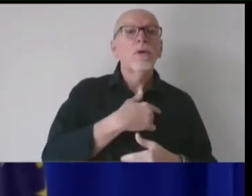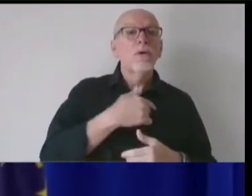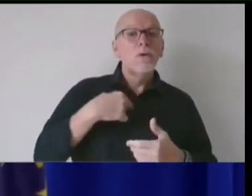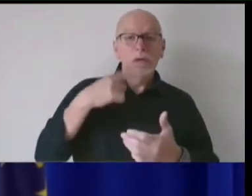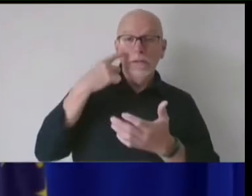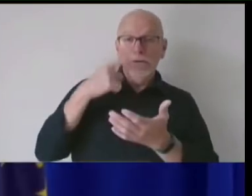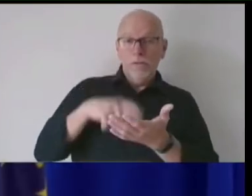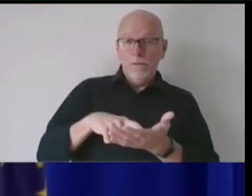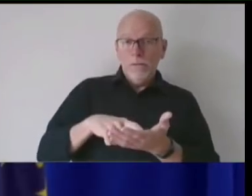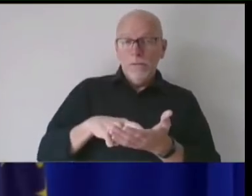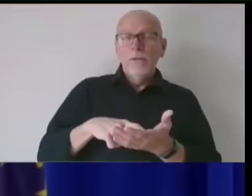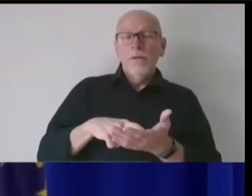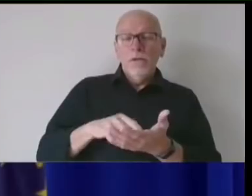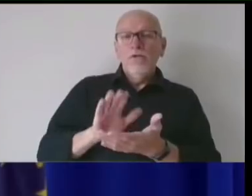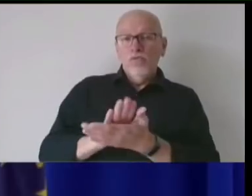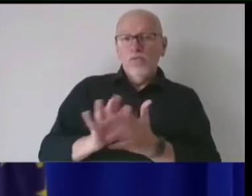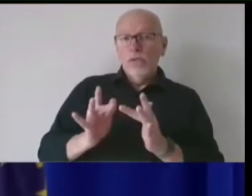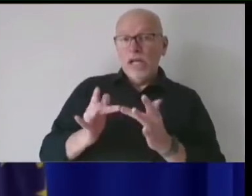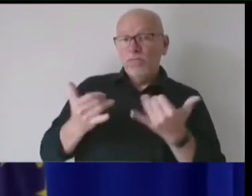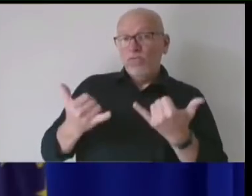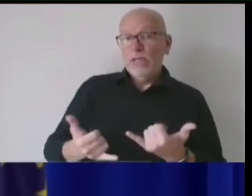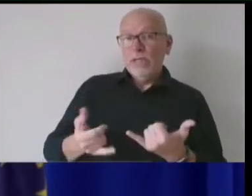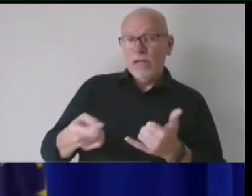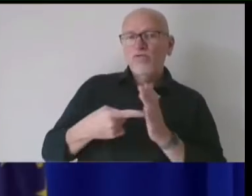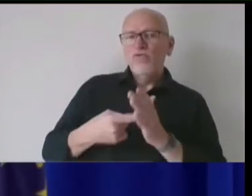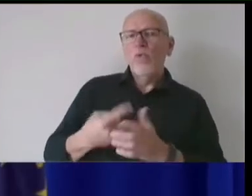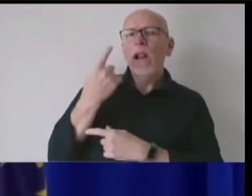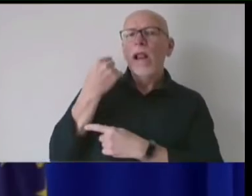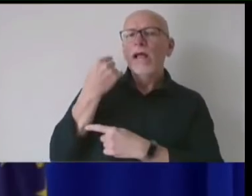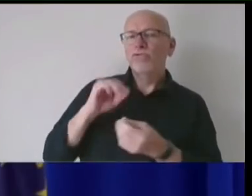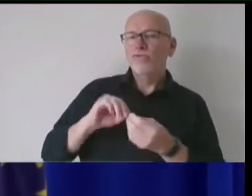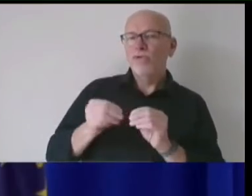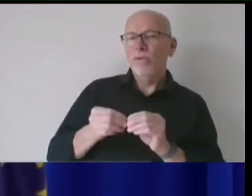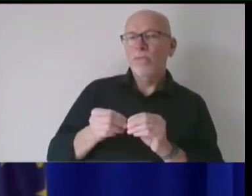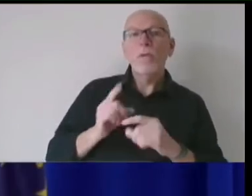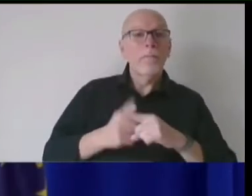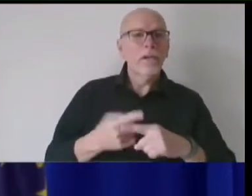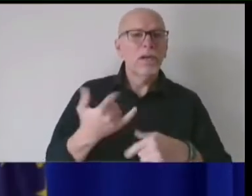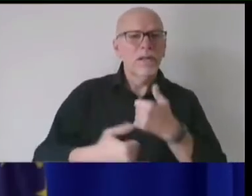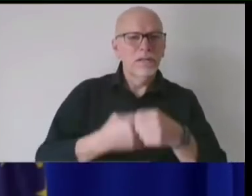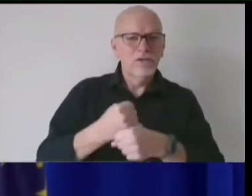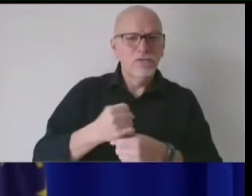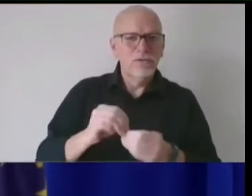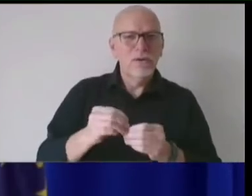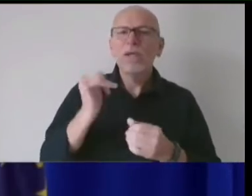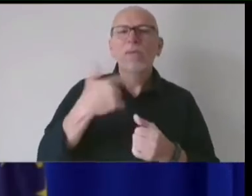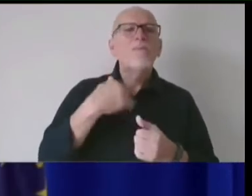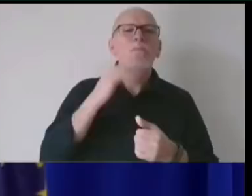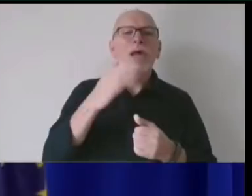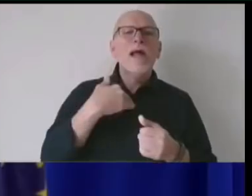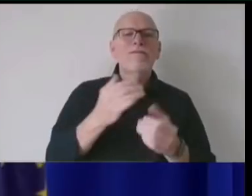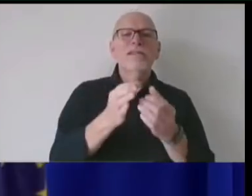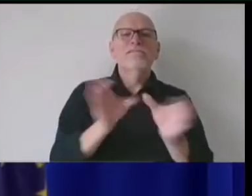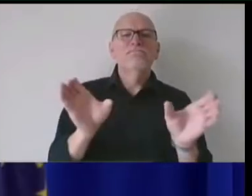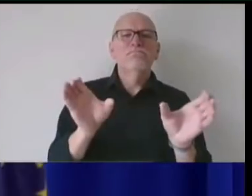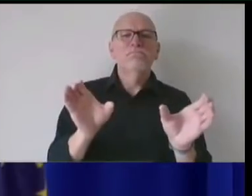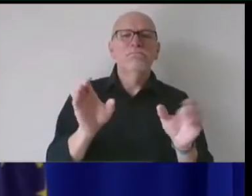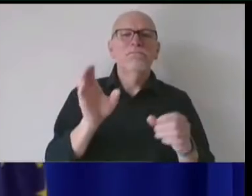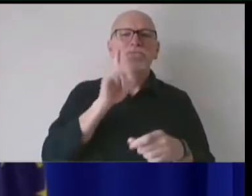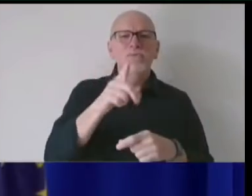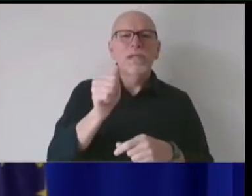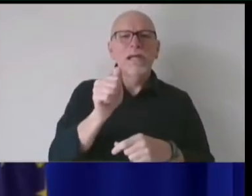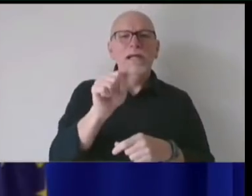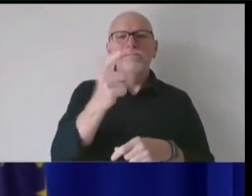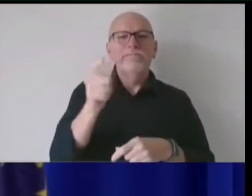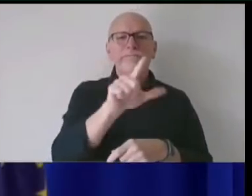that the school dashboard right now reflects last year's numbers and this year's numbers, so that's why we're putting the toggle in so you can separate last school